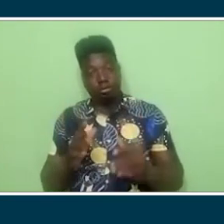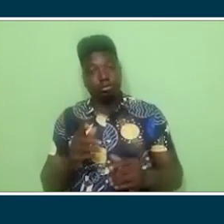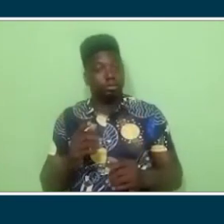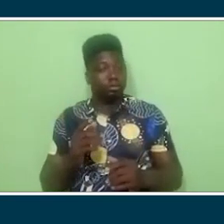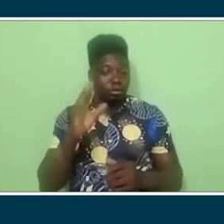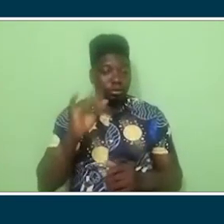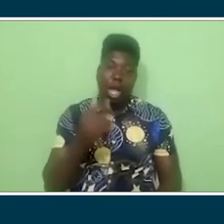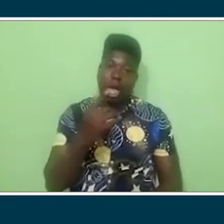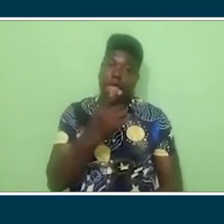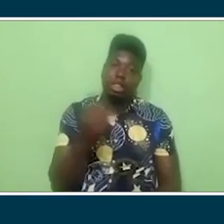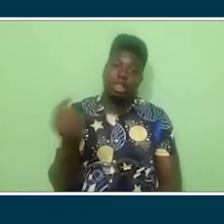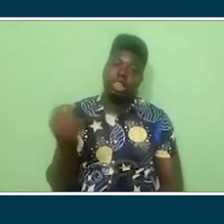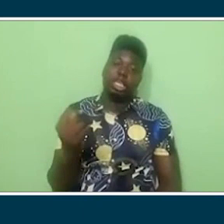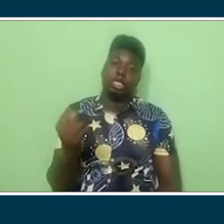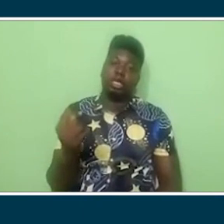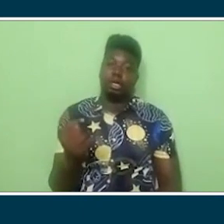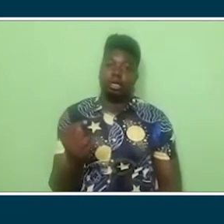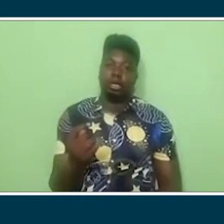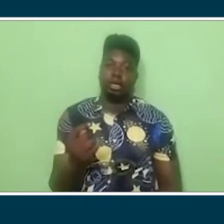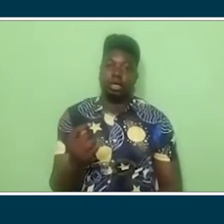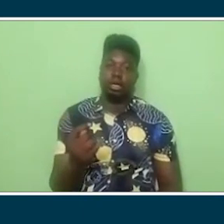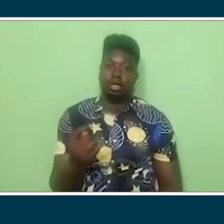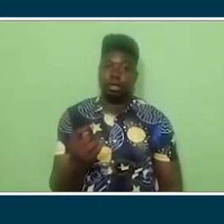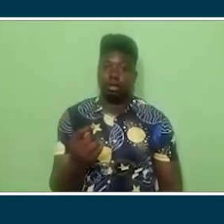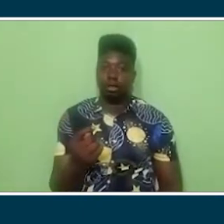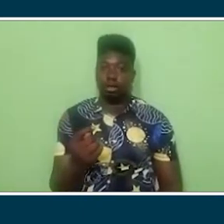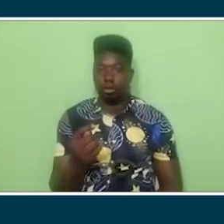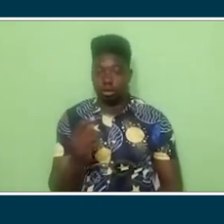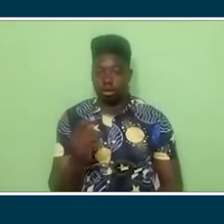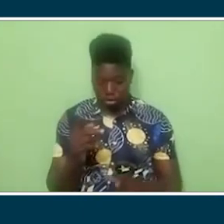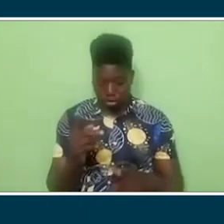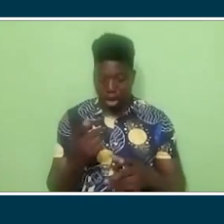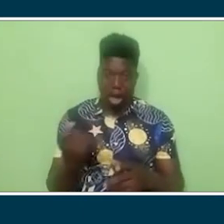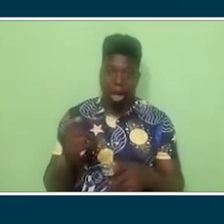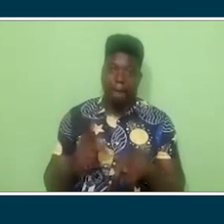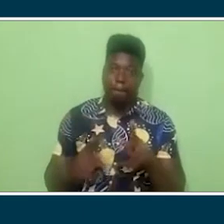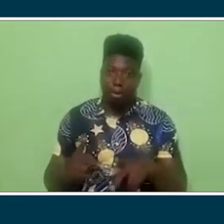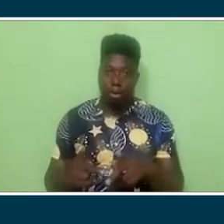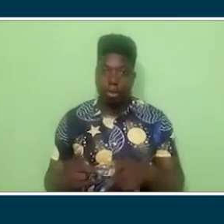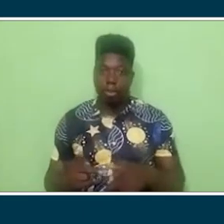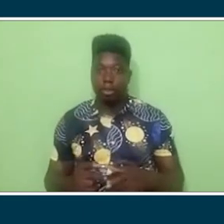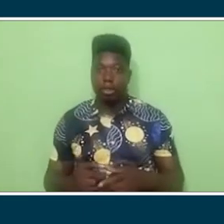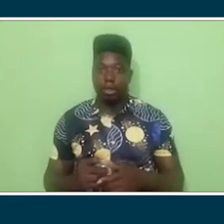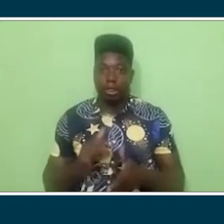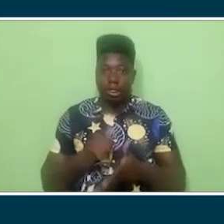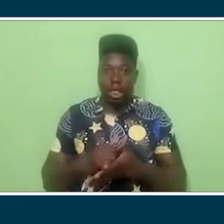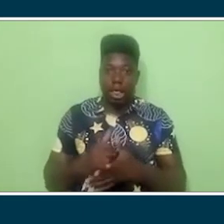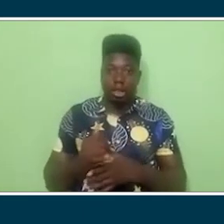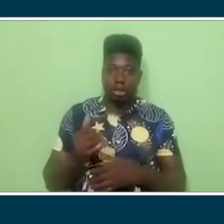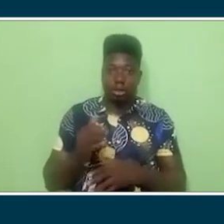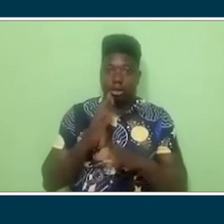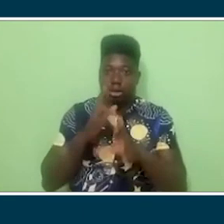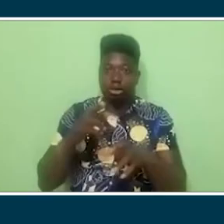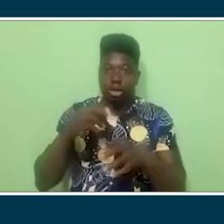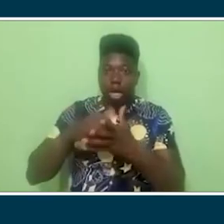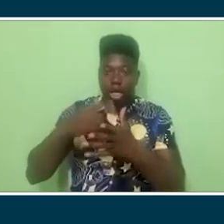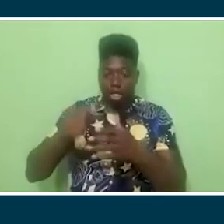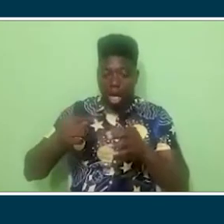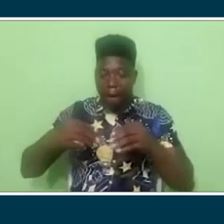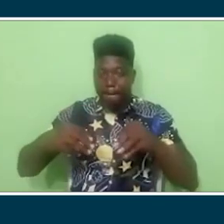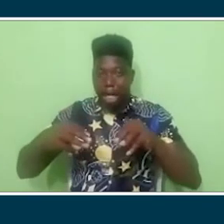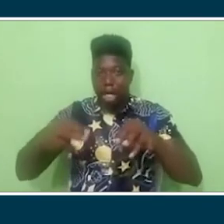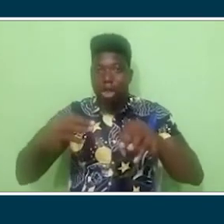disappearances by state, by government. It was disappearing people that resulted in the methodology of